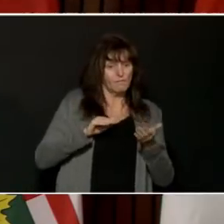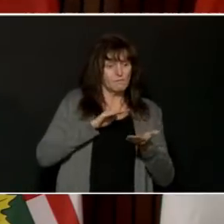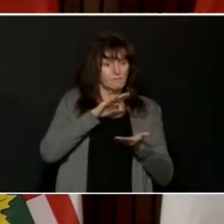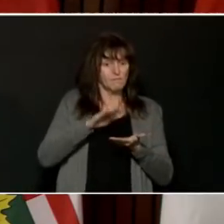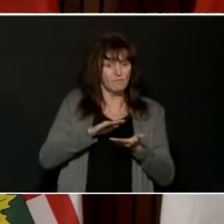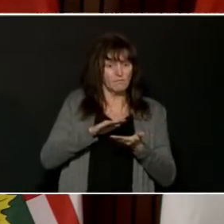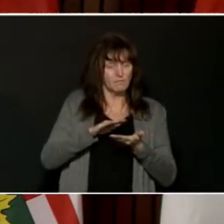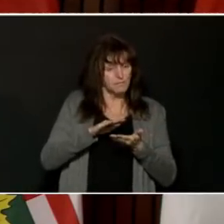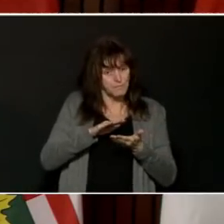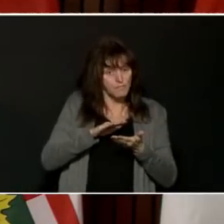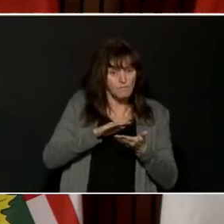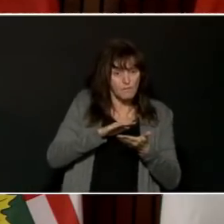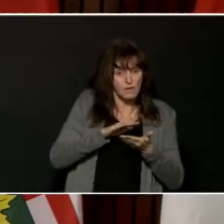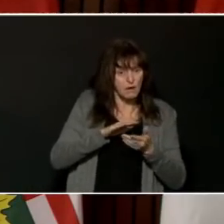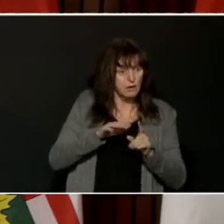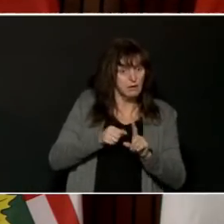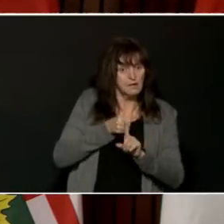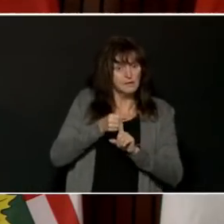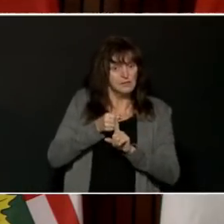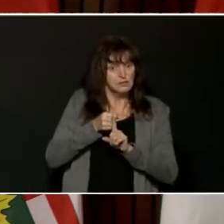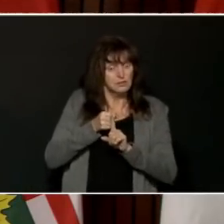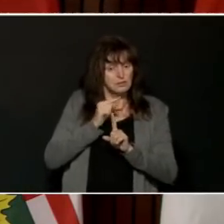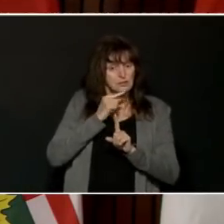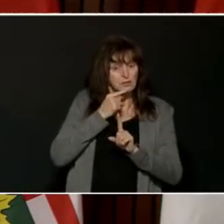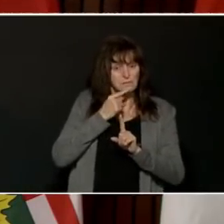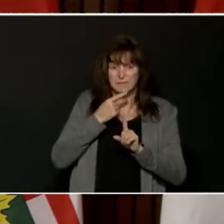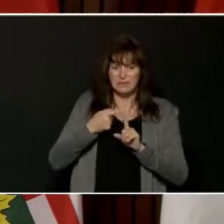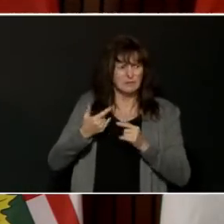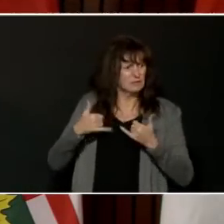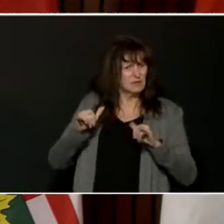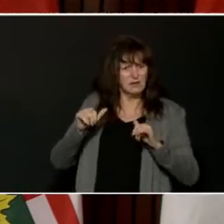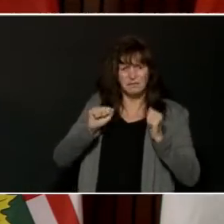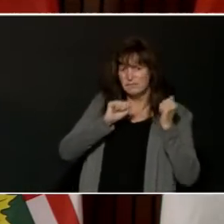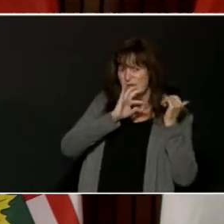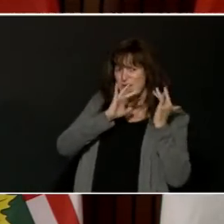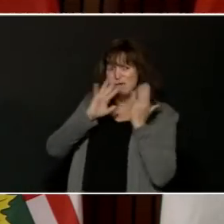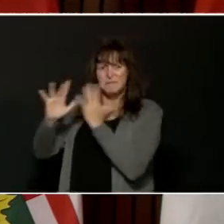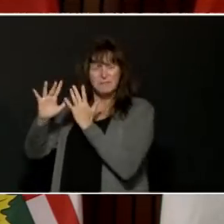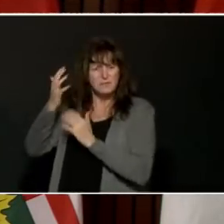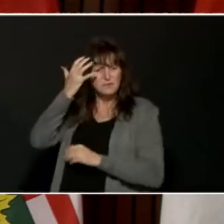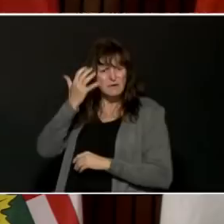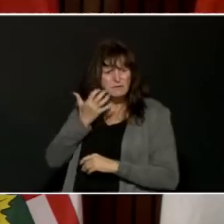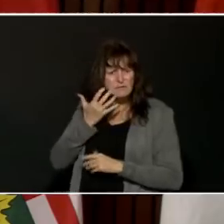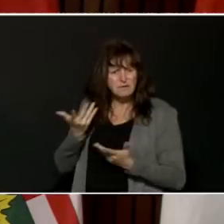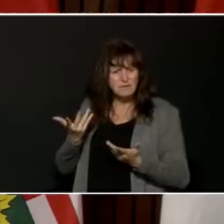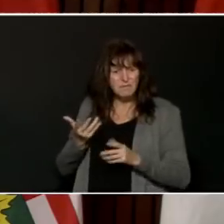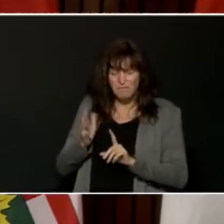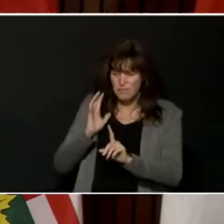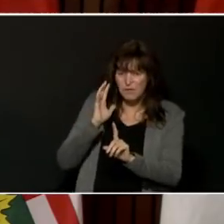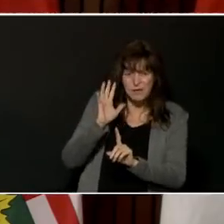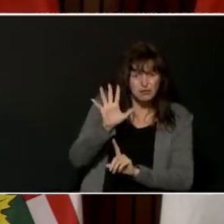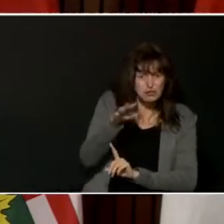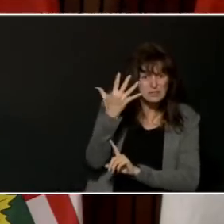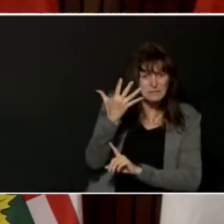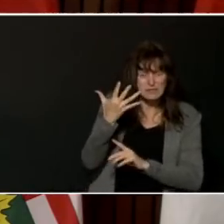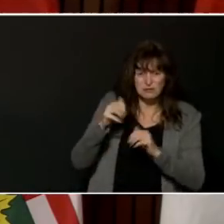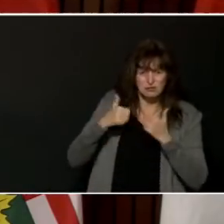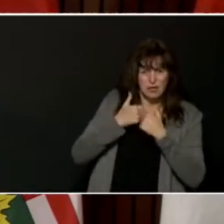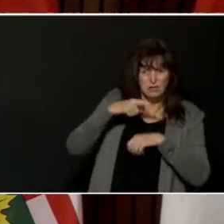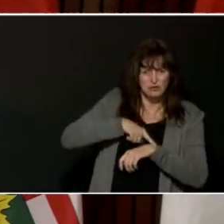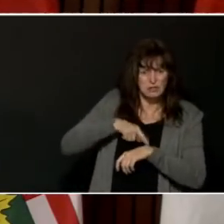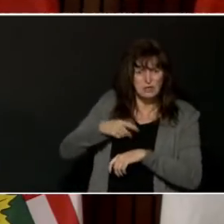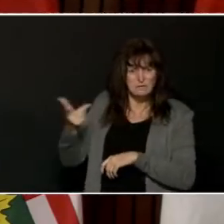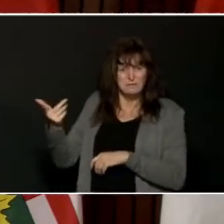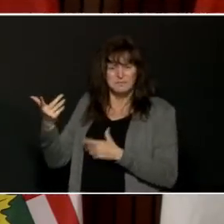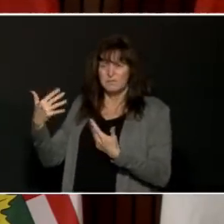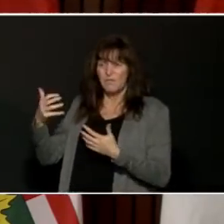incredibly strong pressures. This will come at an already challenging time when healthcare workers are fatigued or burned out from